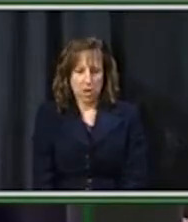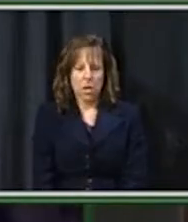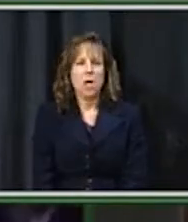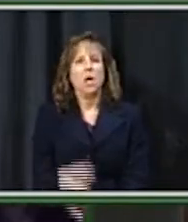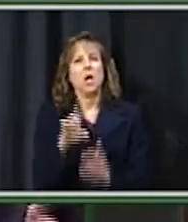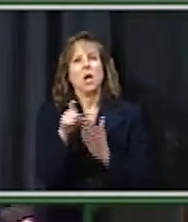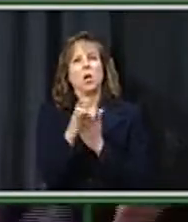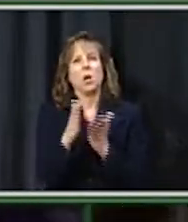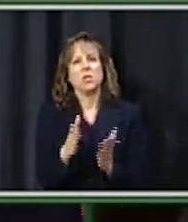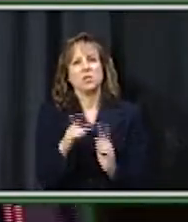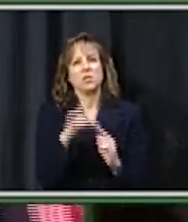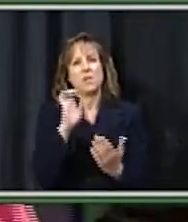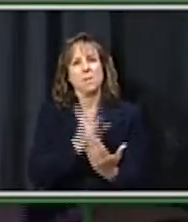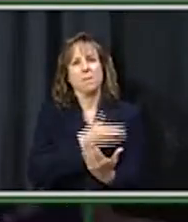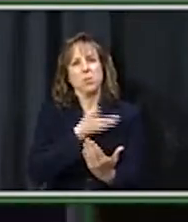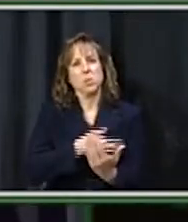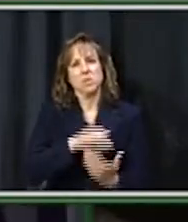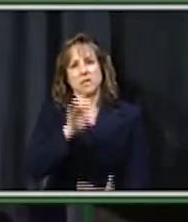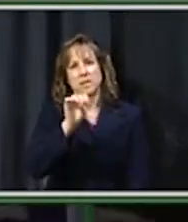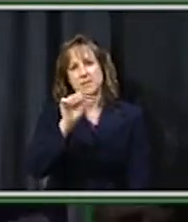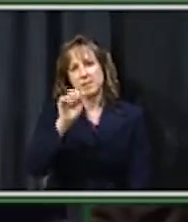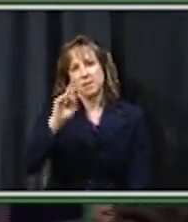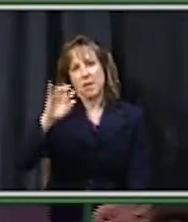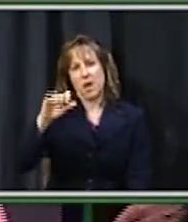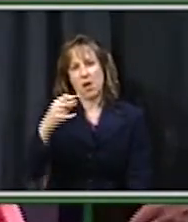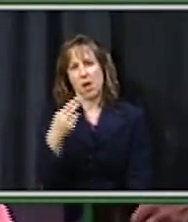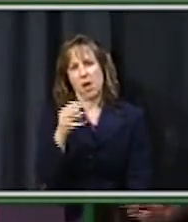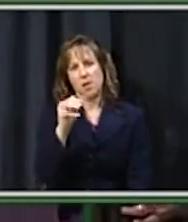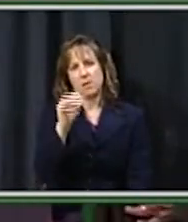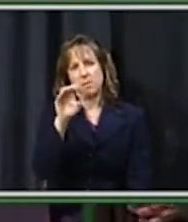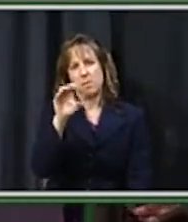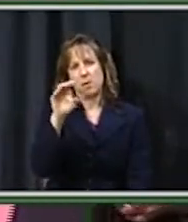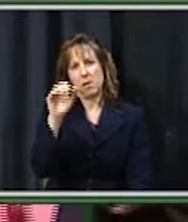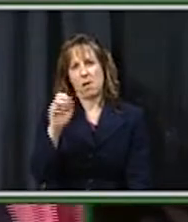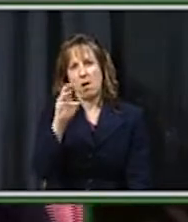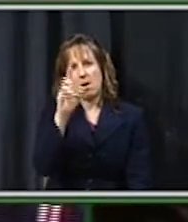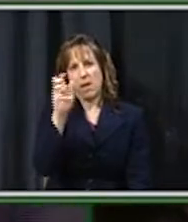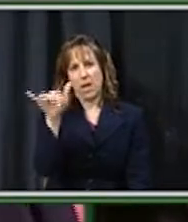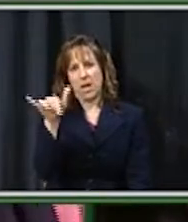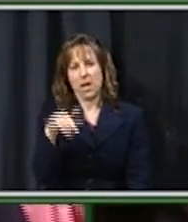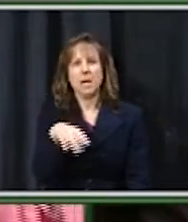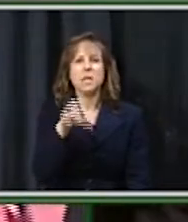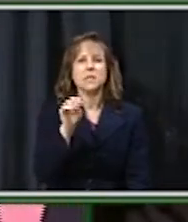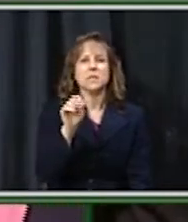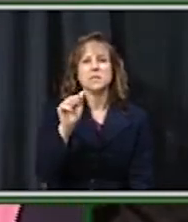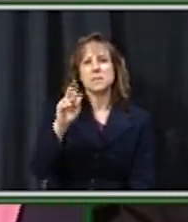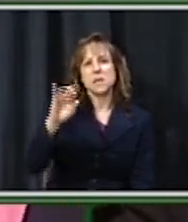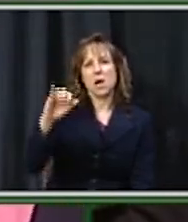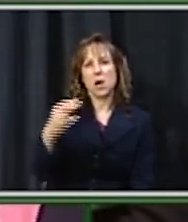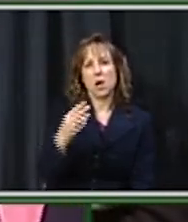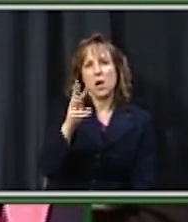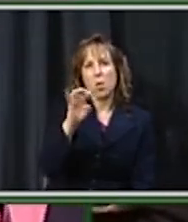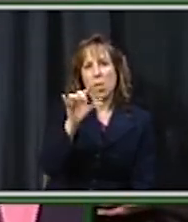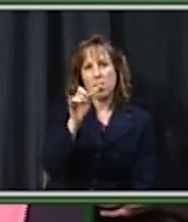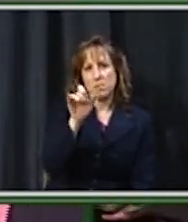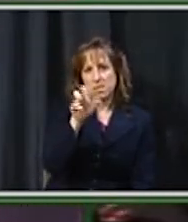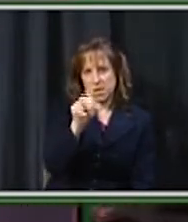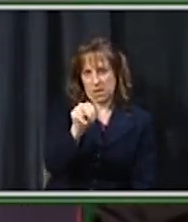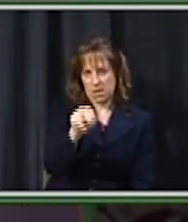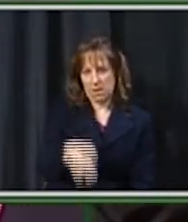Graduates from Music, Sarah McCauley. Sarah Wilson.